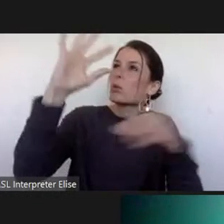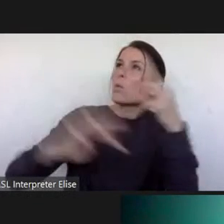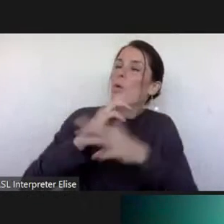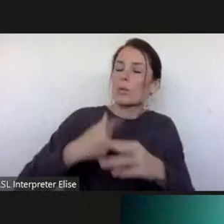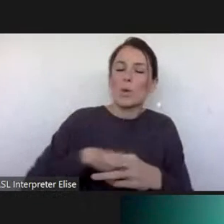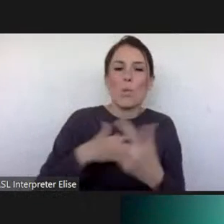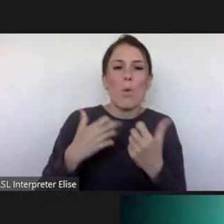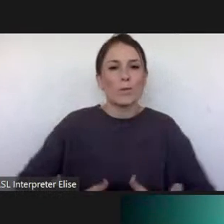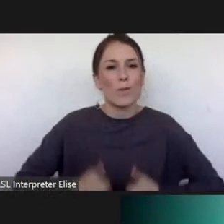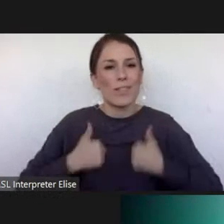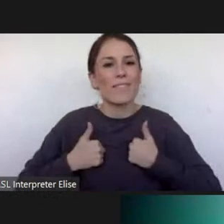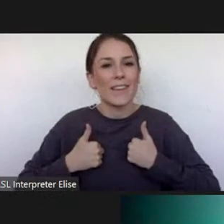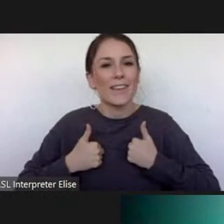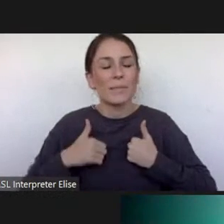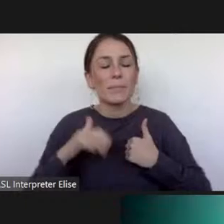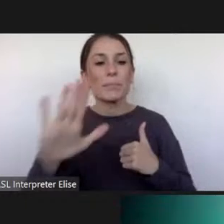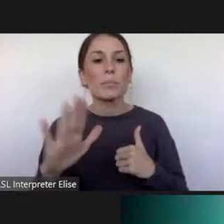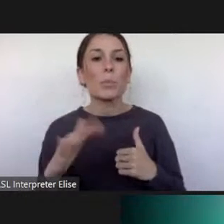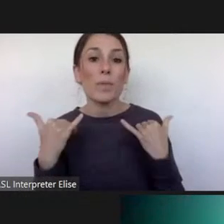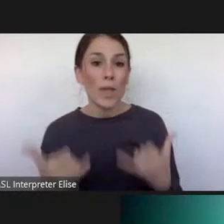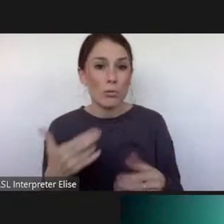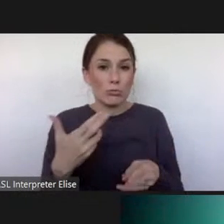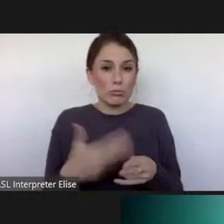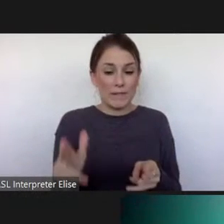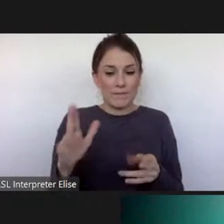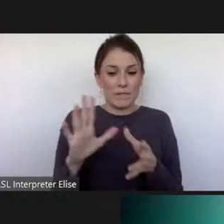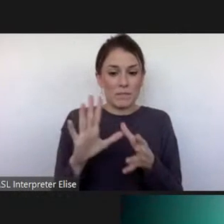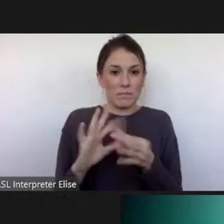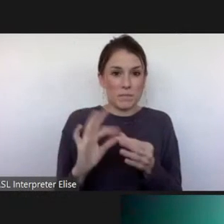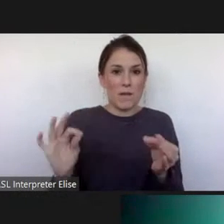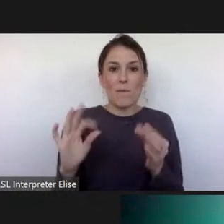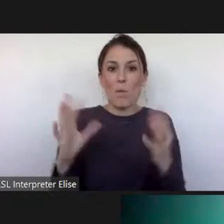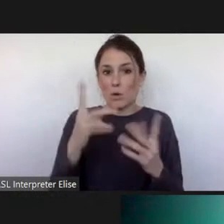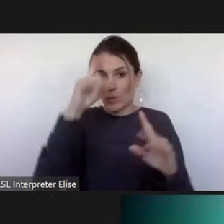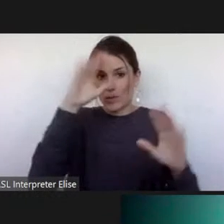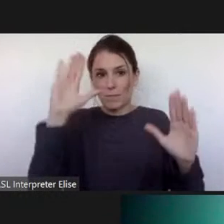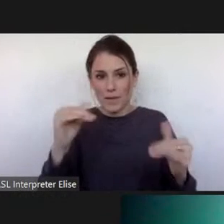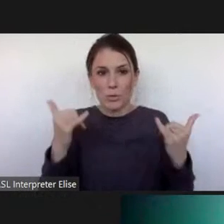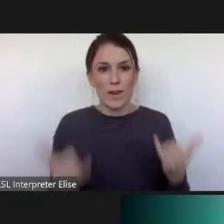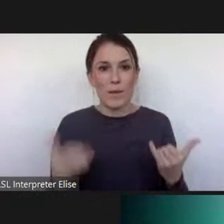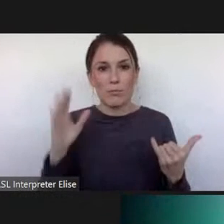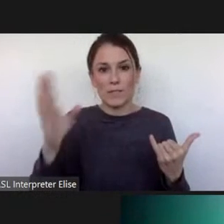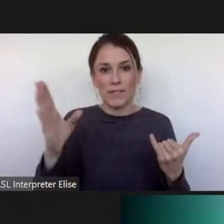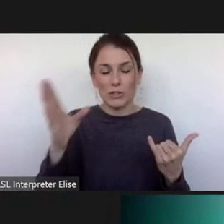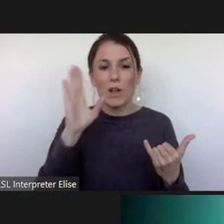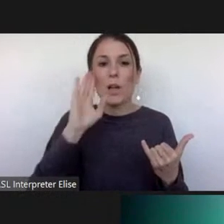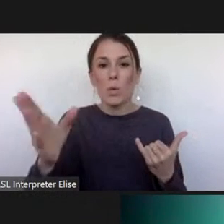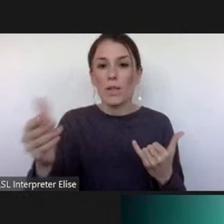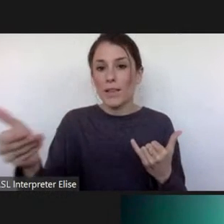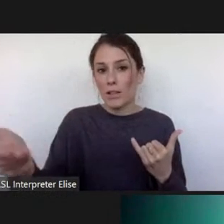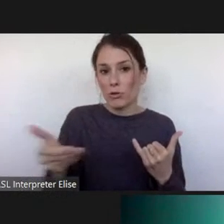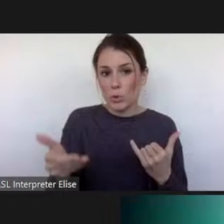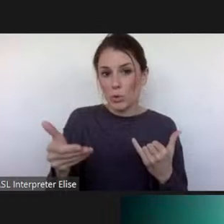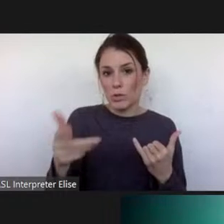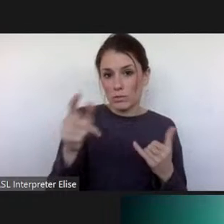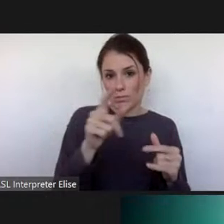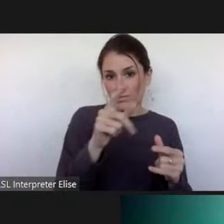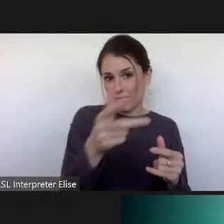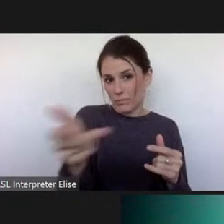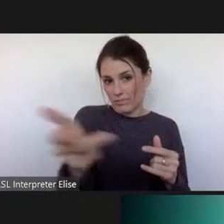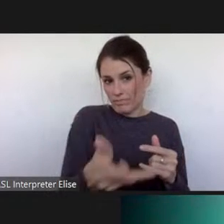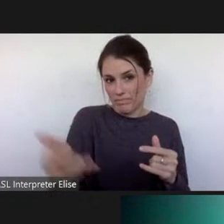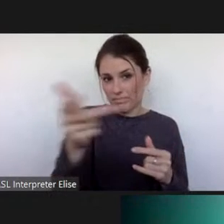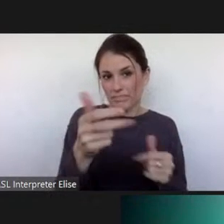quick word about what to expect in today's presentation. I will introduce today's artists, and each will offer